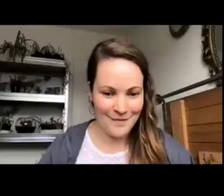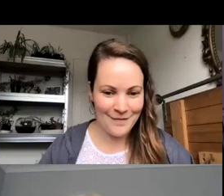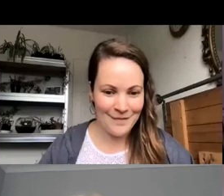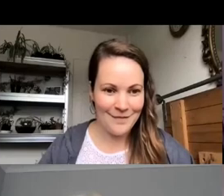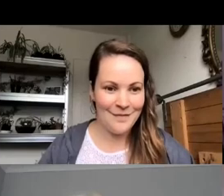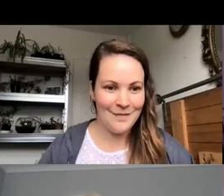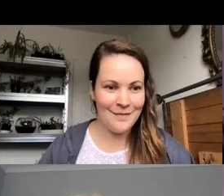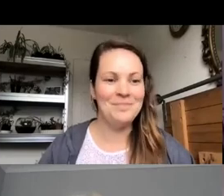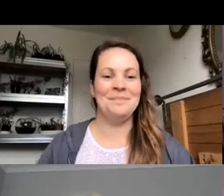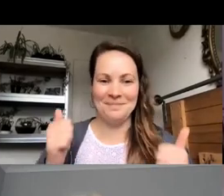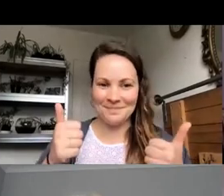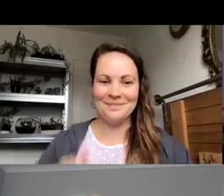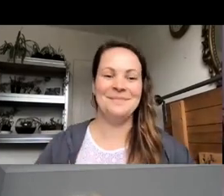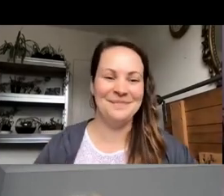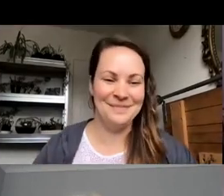Great.